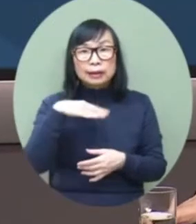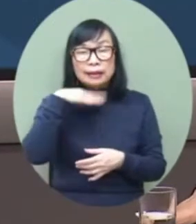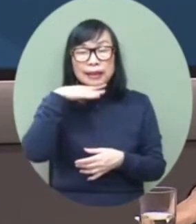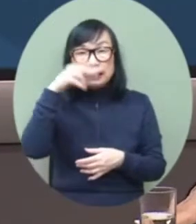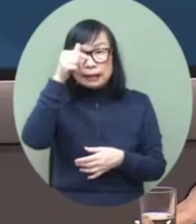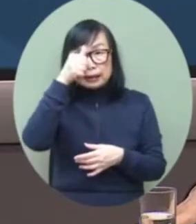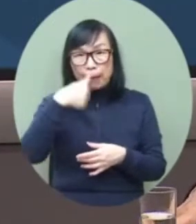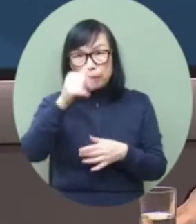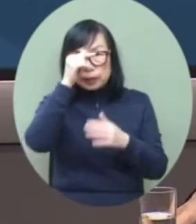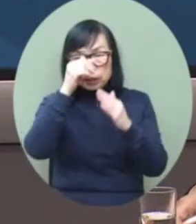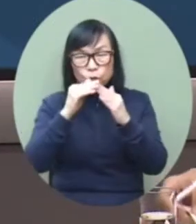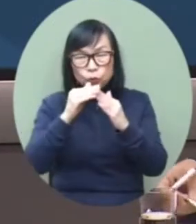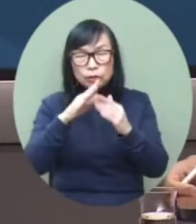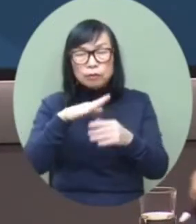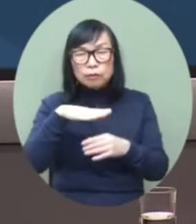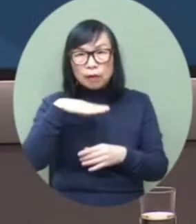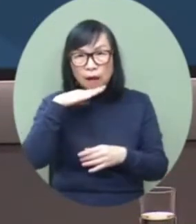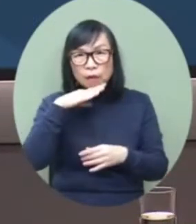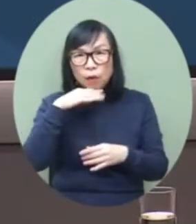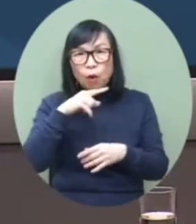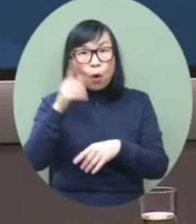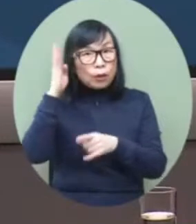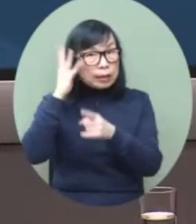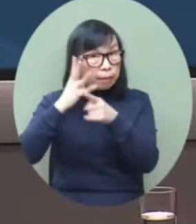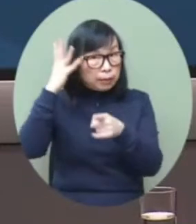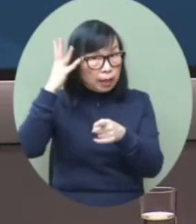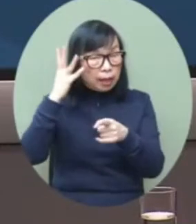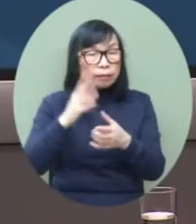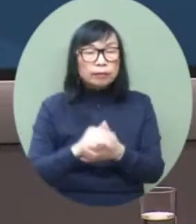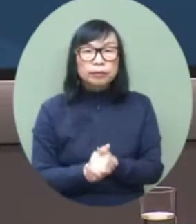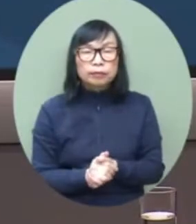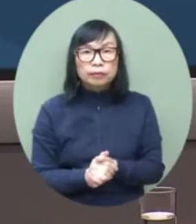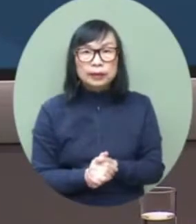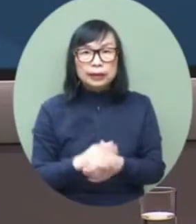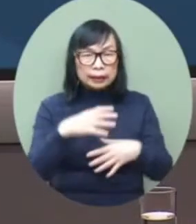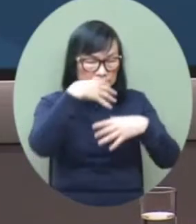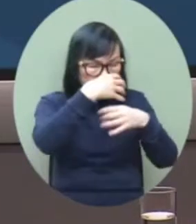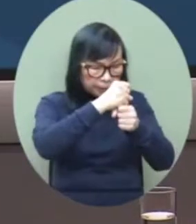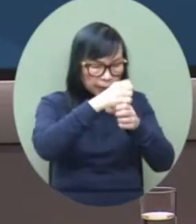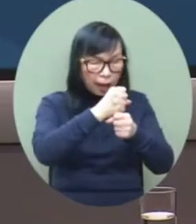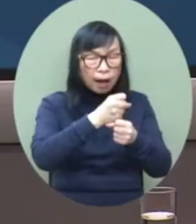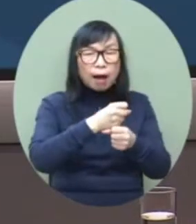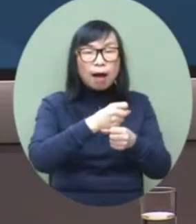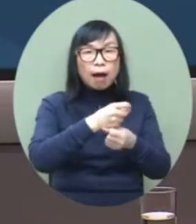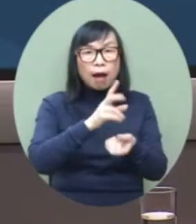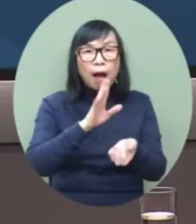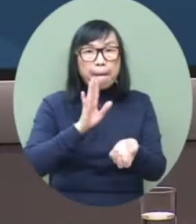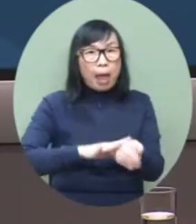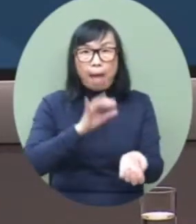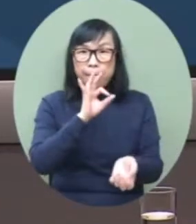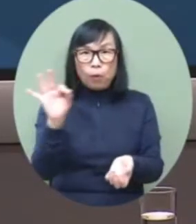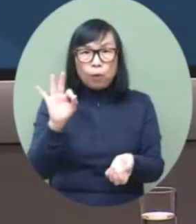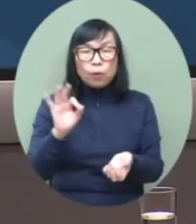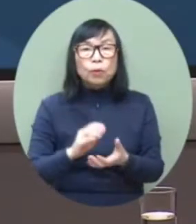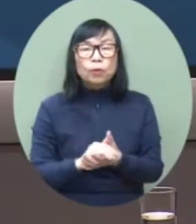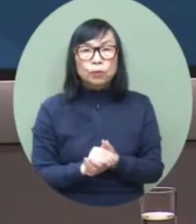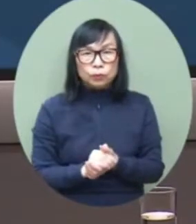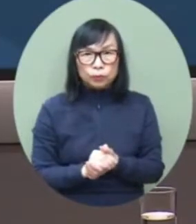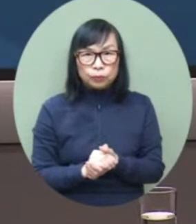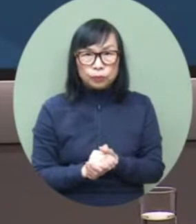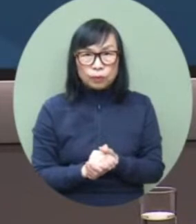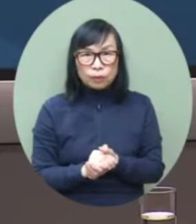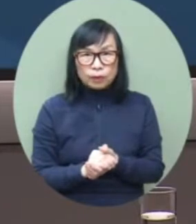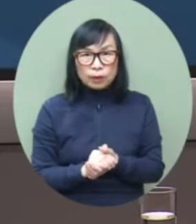facilitate inquiries. If these people pending admission have been waiting for 14 days and they